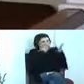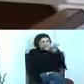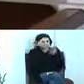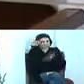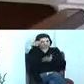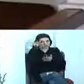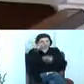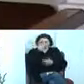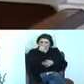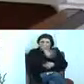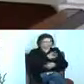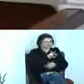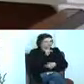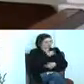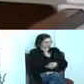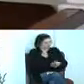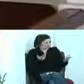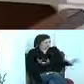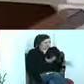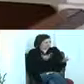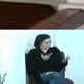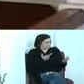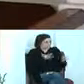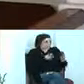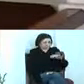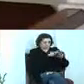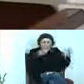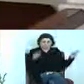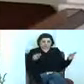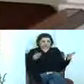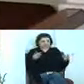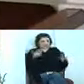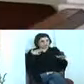doors open. And you just walked in yesterday.